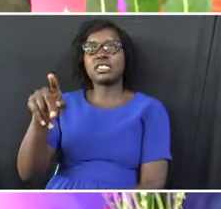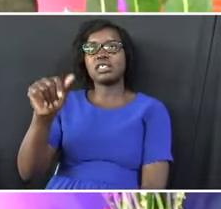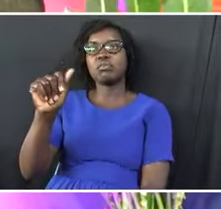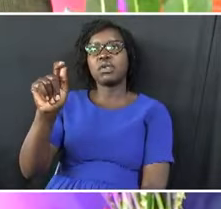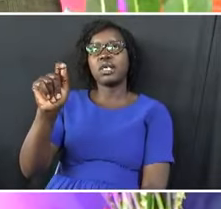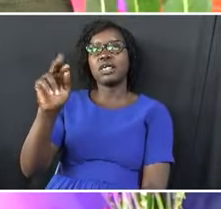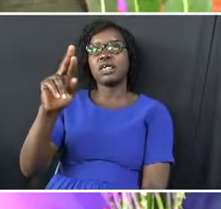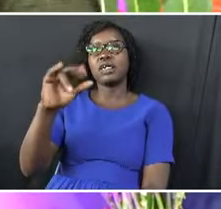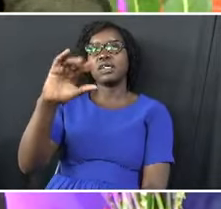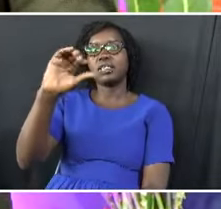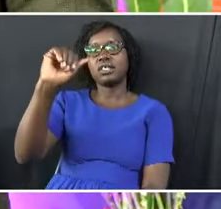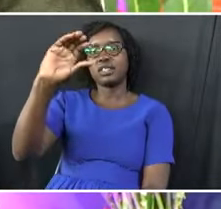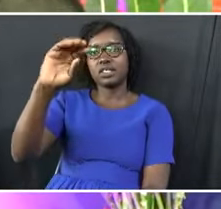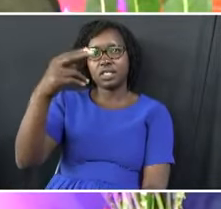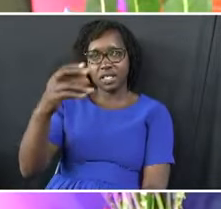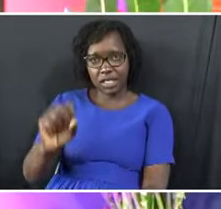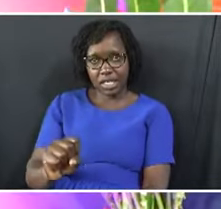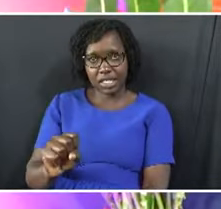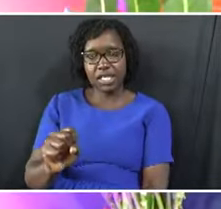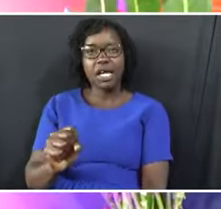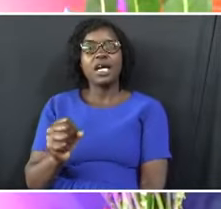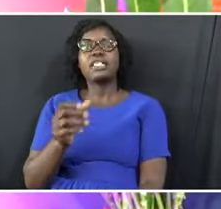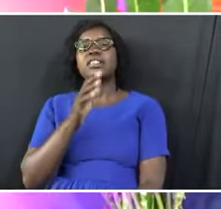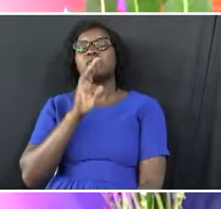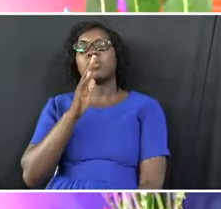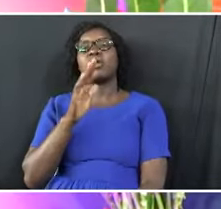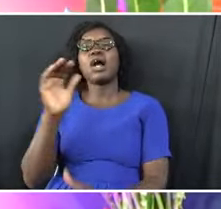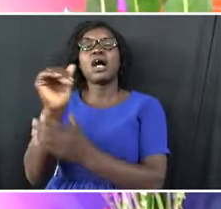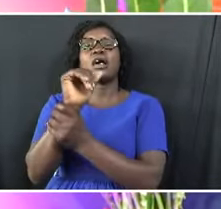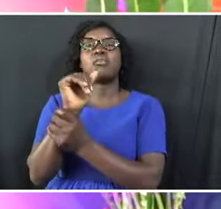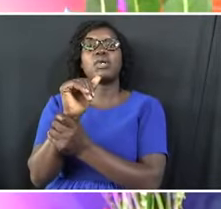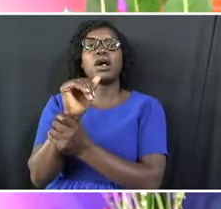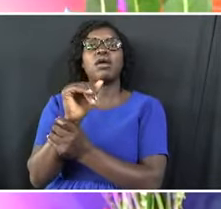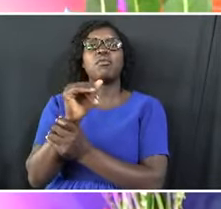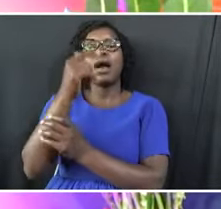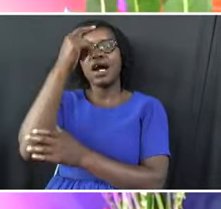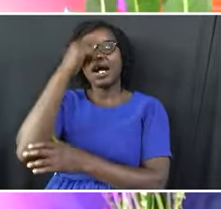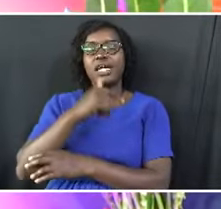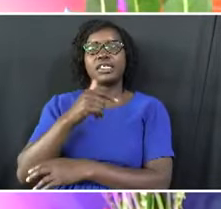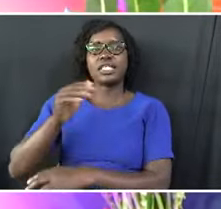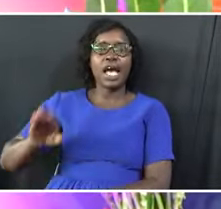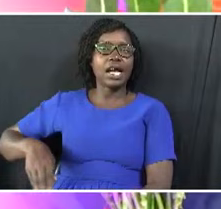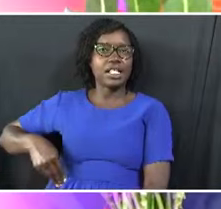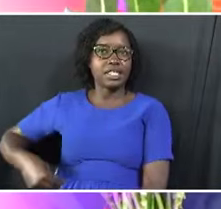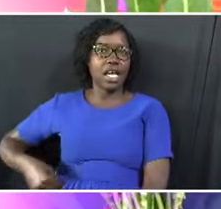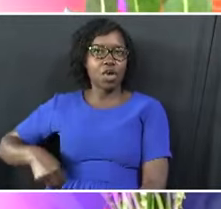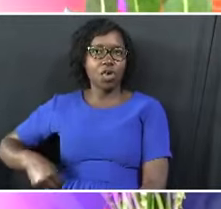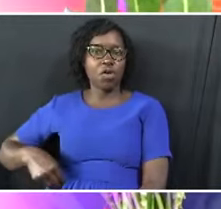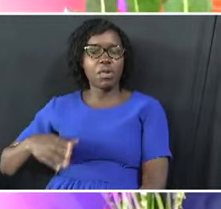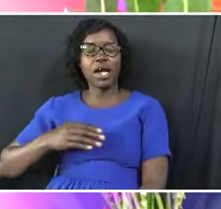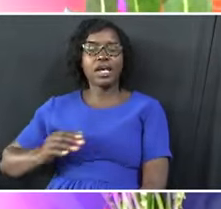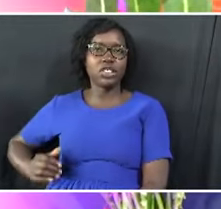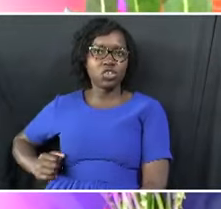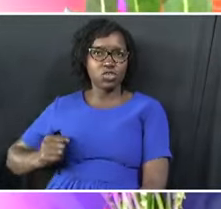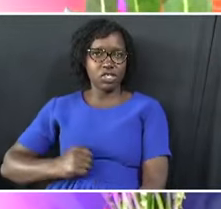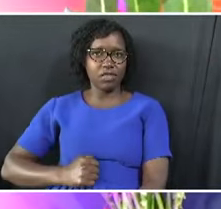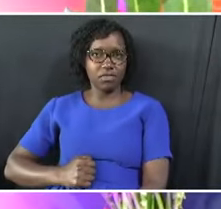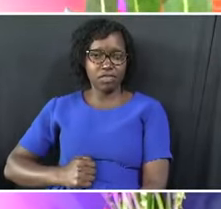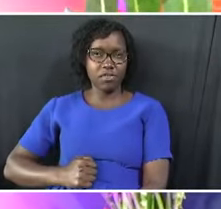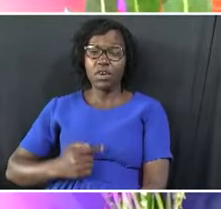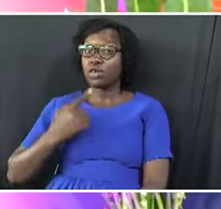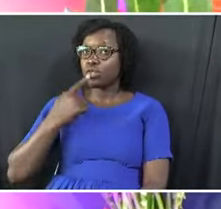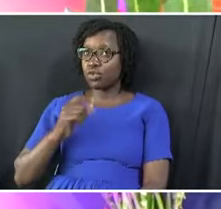Genesis speaks of are Abraham, Isaac, Jacob, and Joseph.